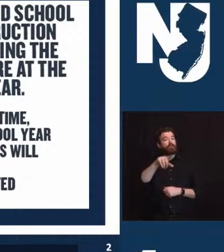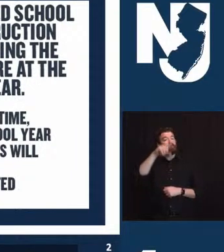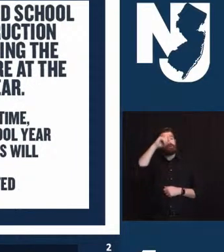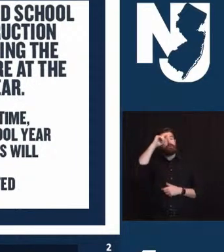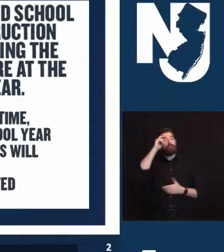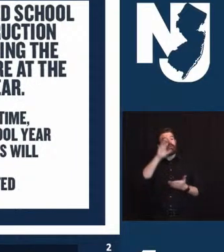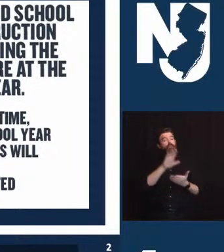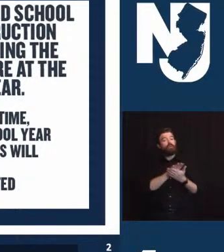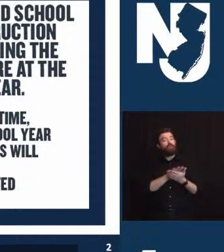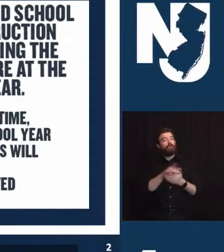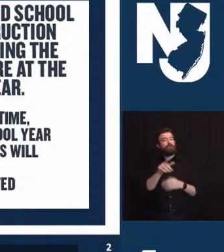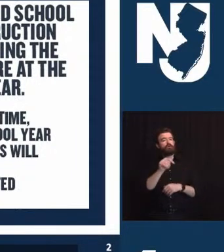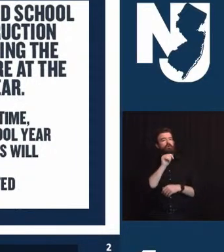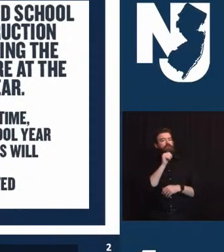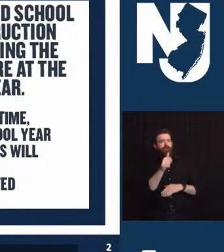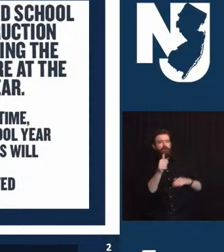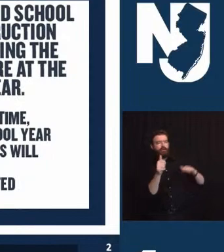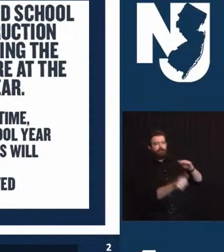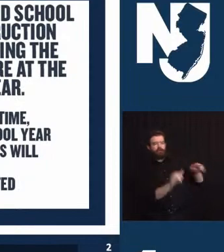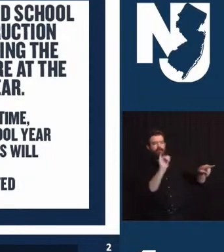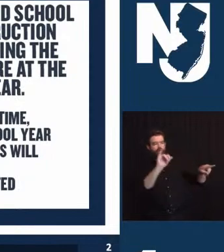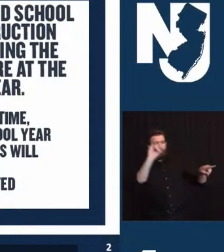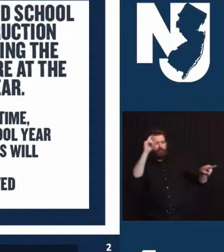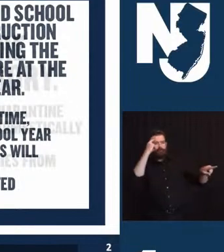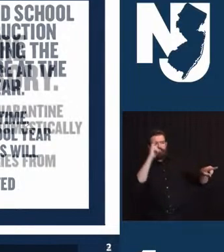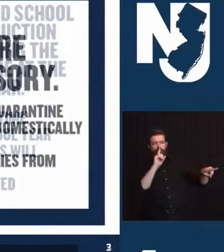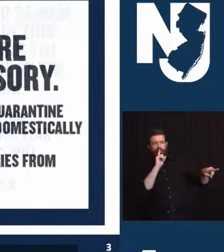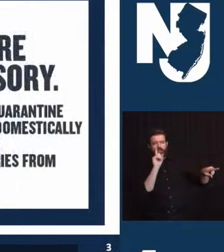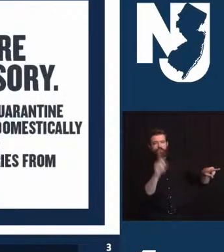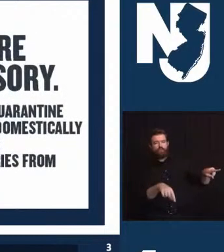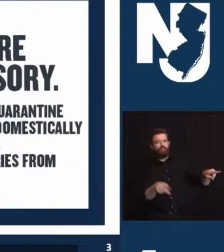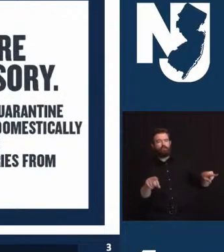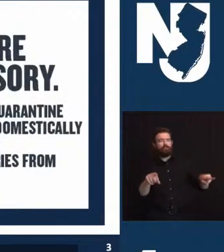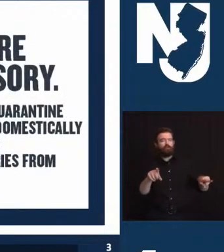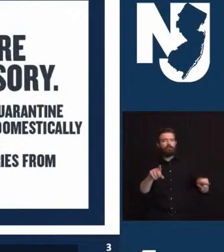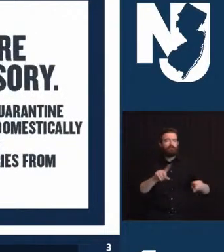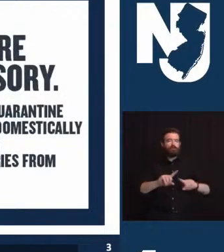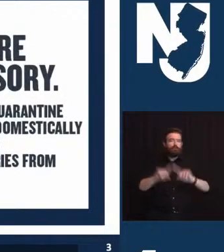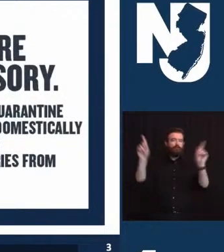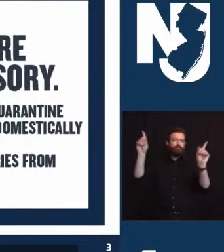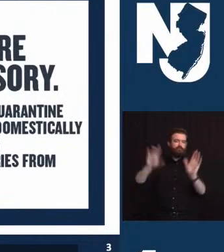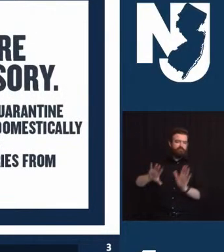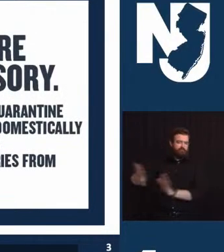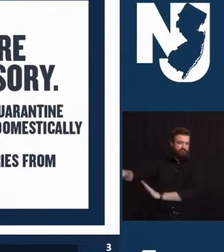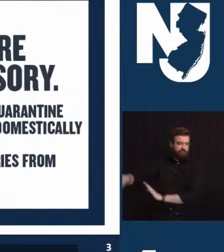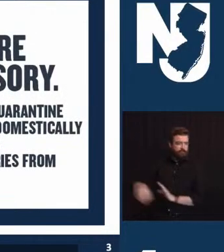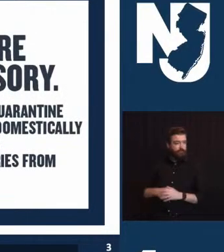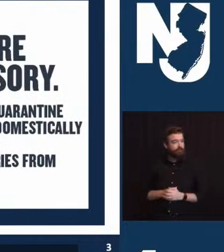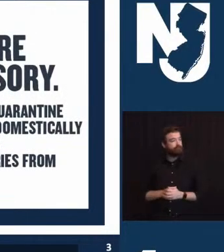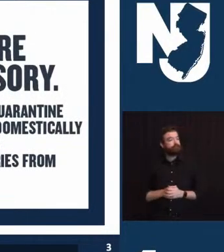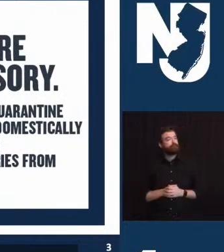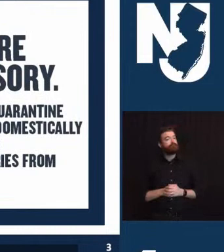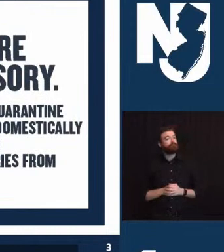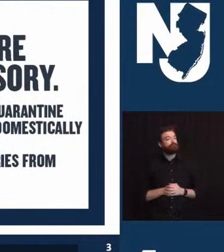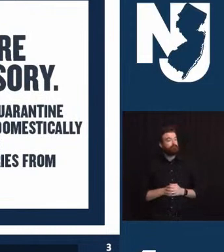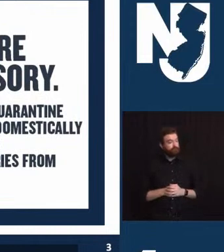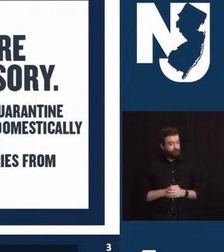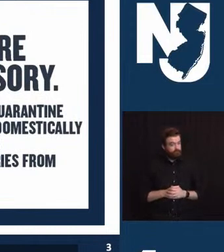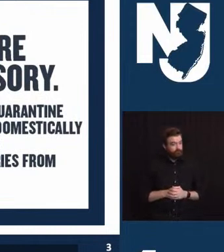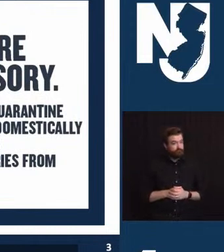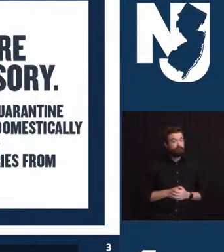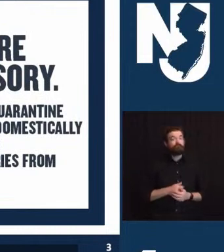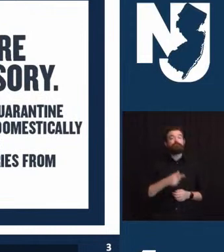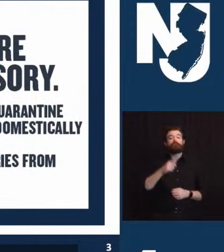already. Next, two other quick announcements. First, effective today, we are lifting our travel advisory. There will no longer